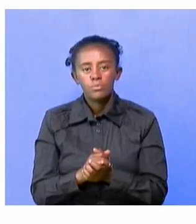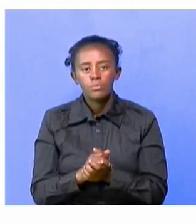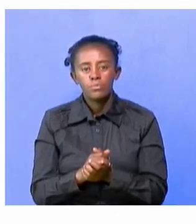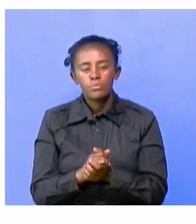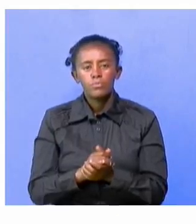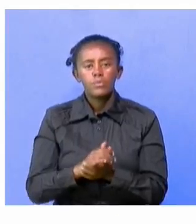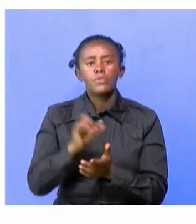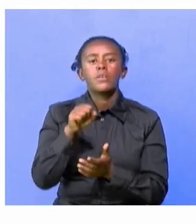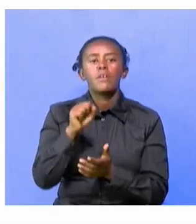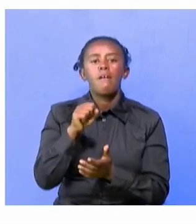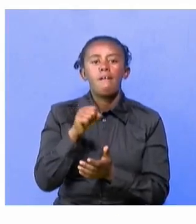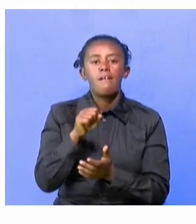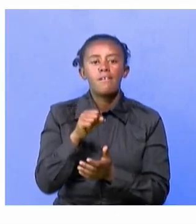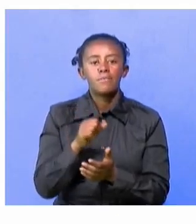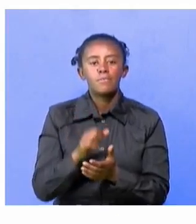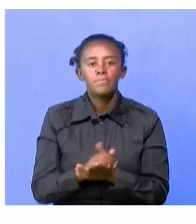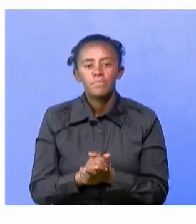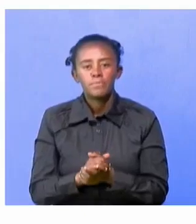Yeah,